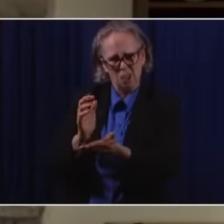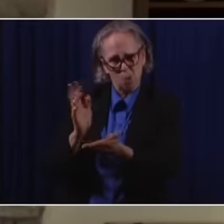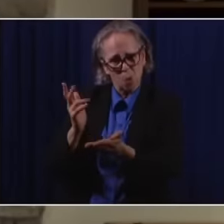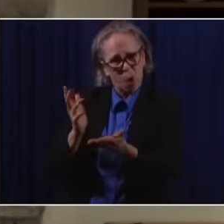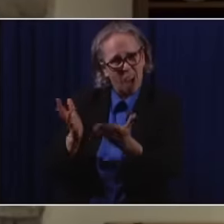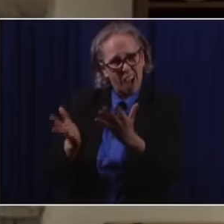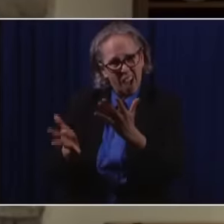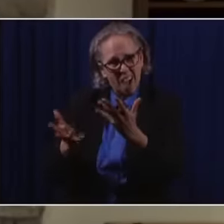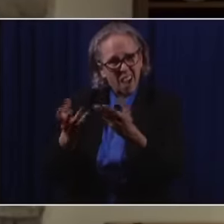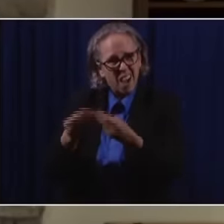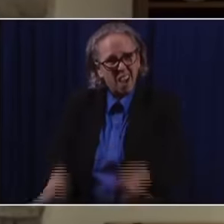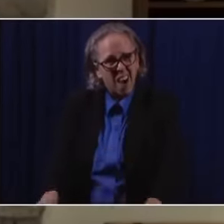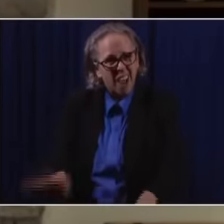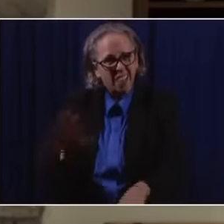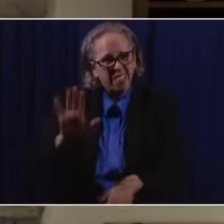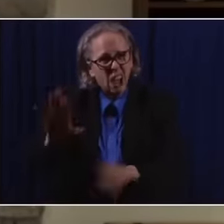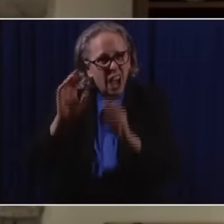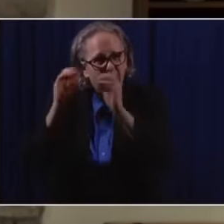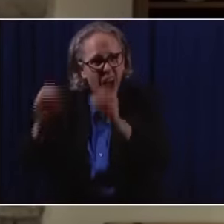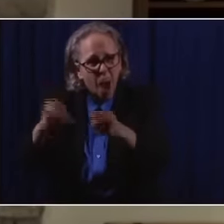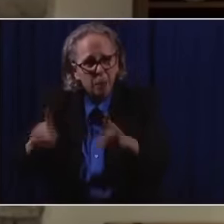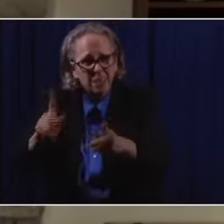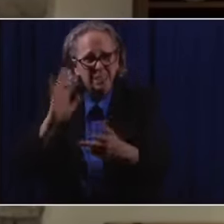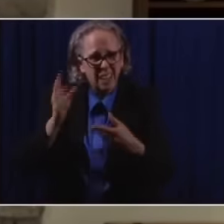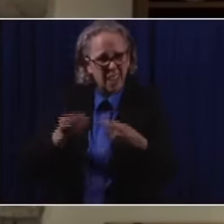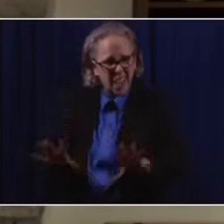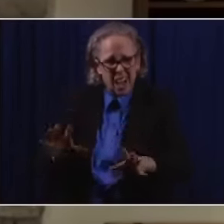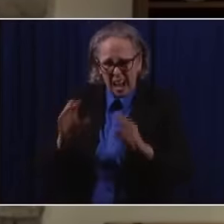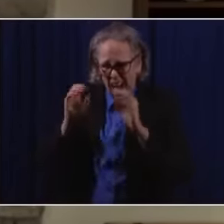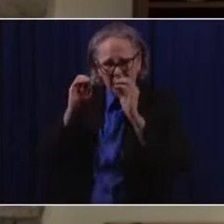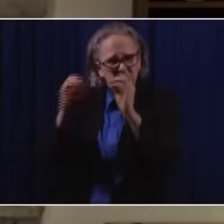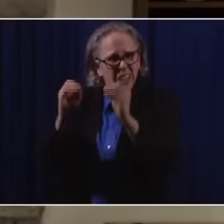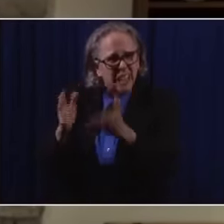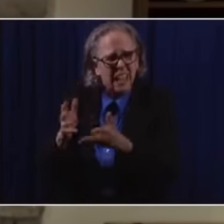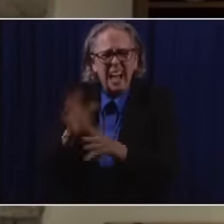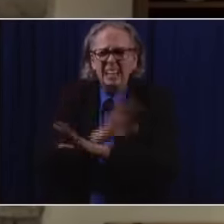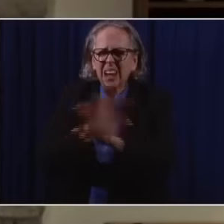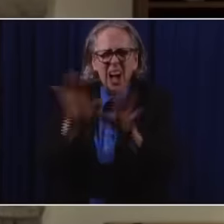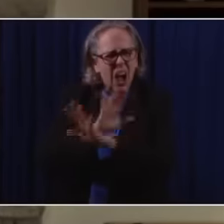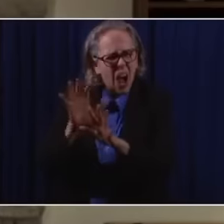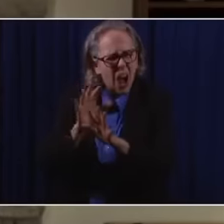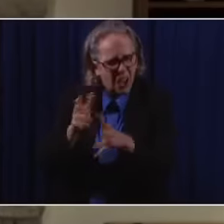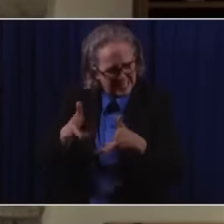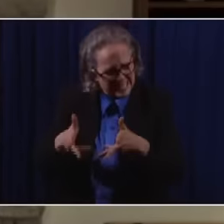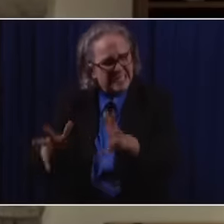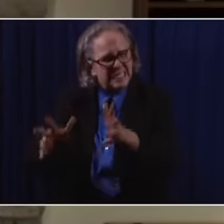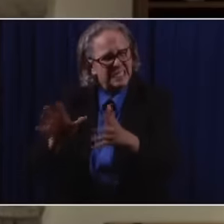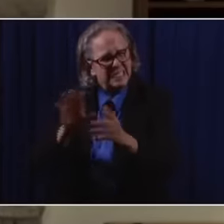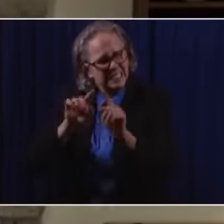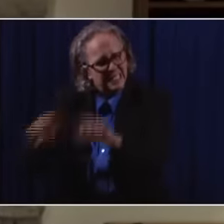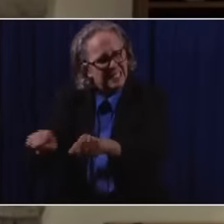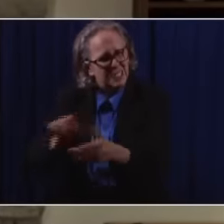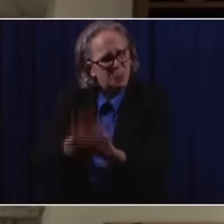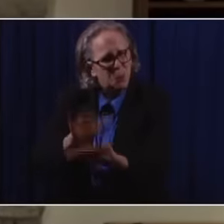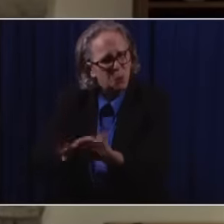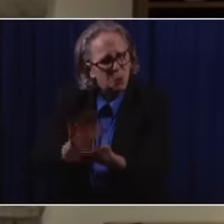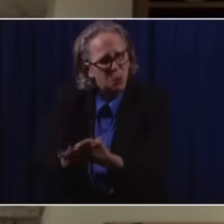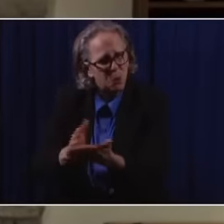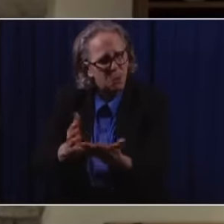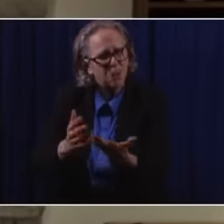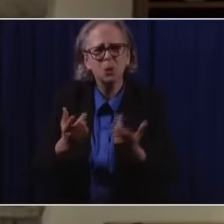way hurt the education of our young people. And the best way to do that, the best way to keep them in